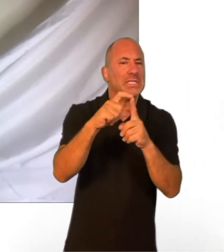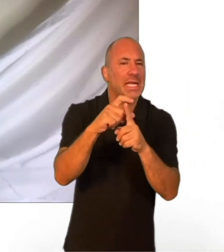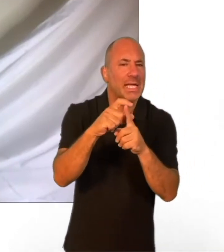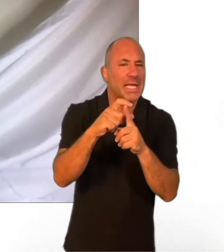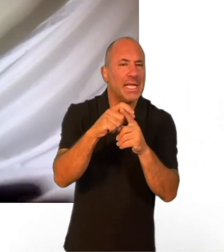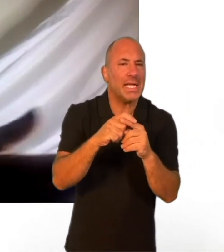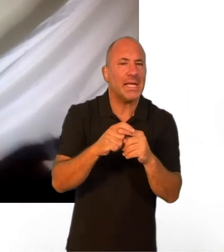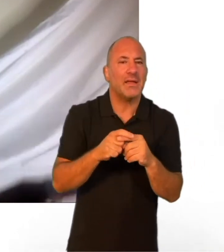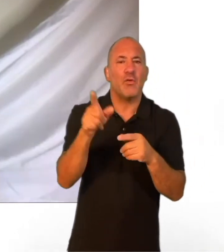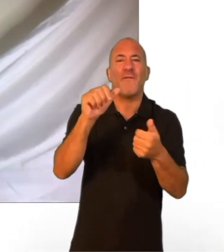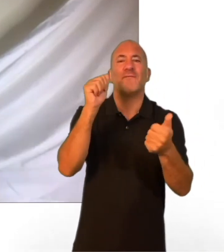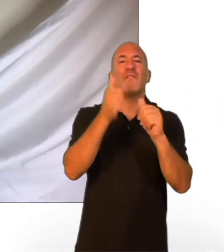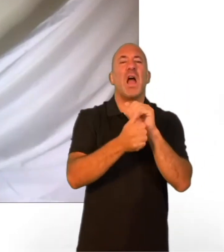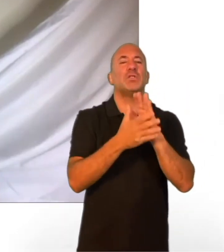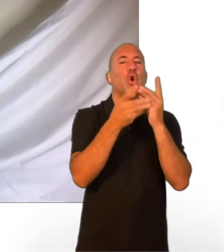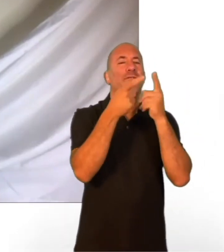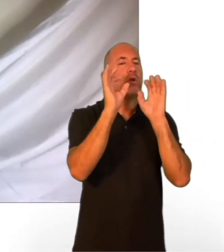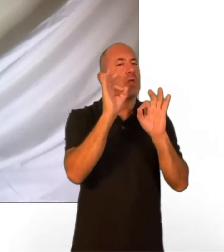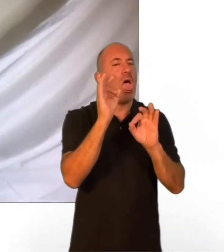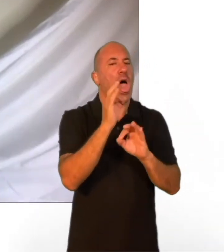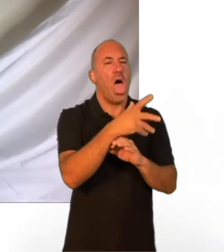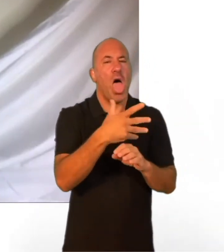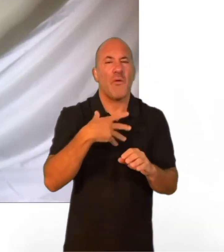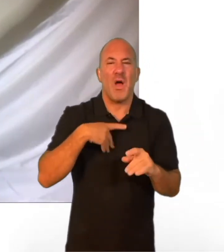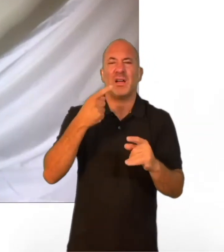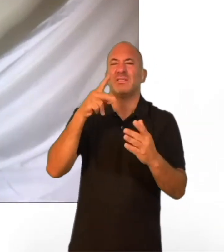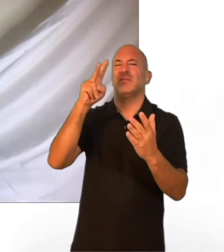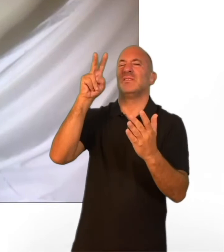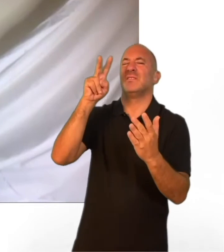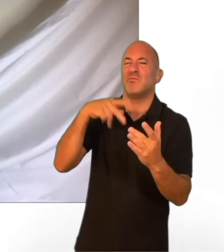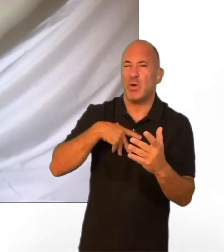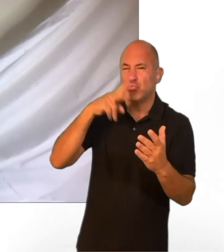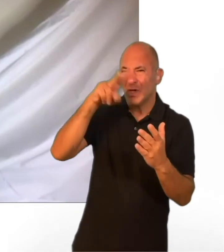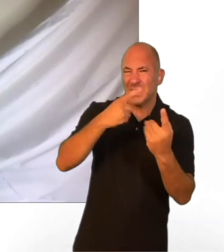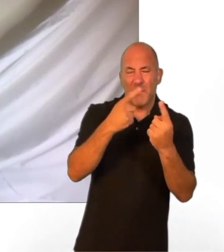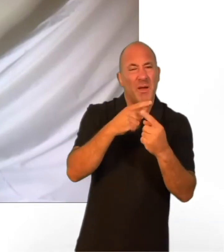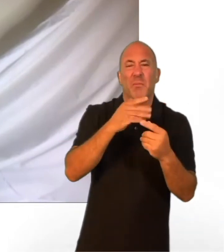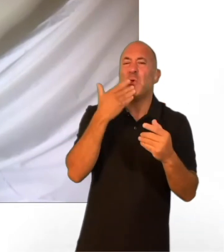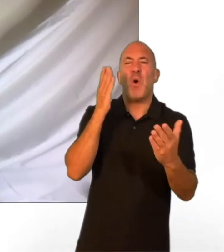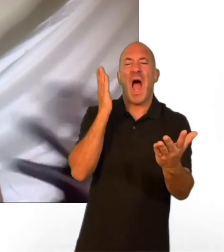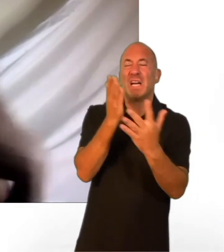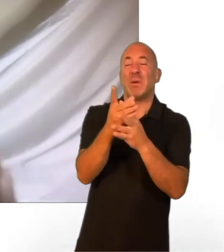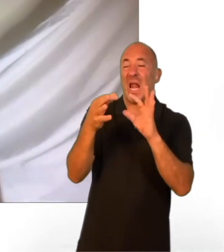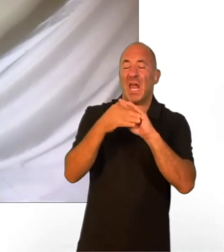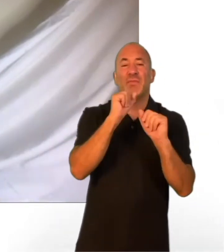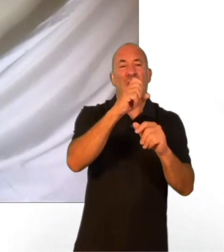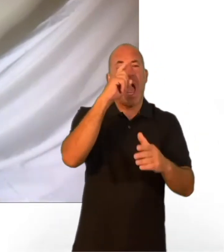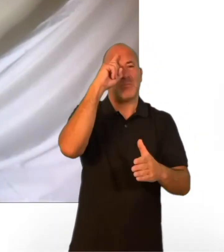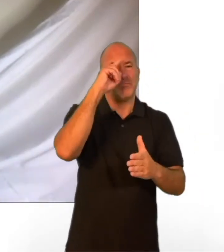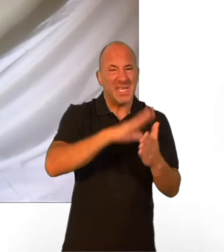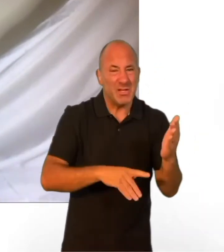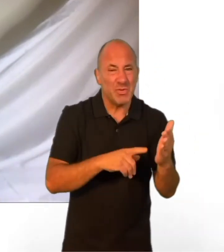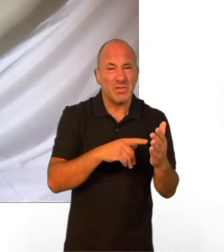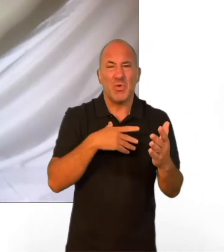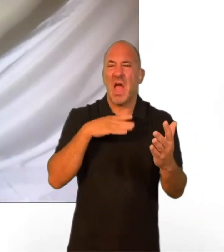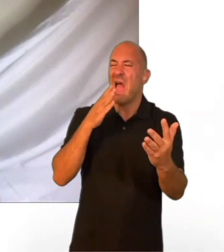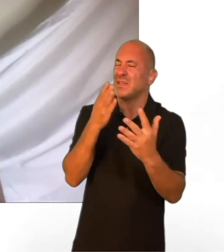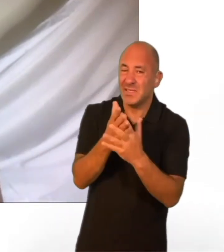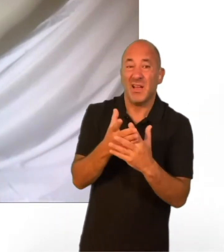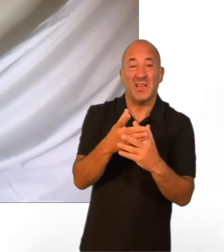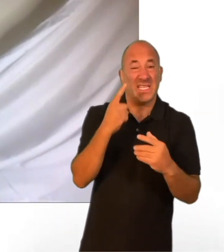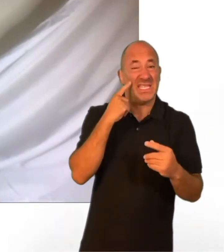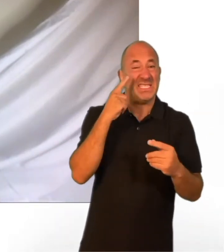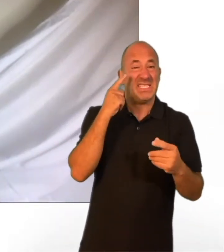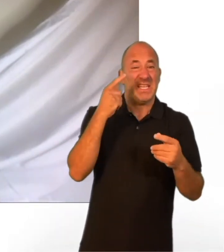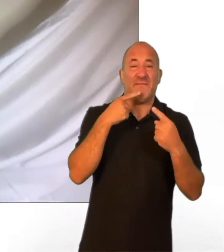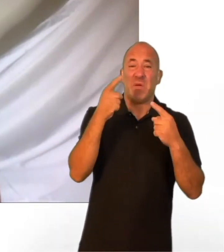level, so then your friends who didn't go to uni want to read about something that they don't have access to but directly relates to their experience, you can just